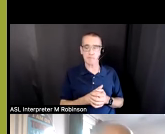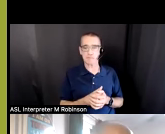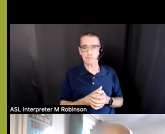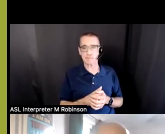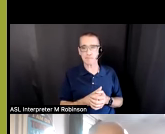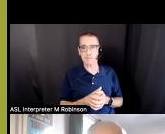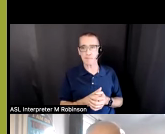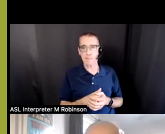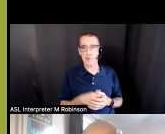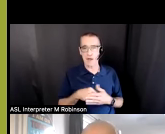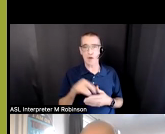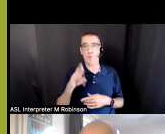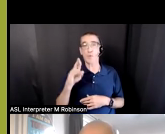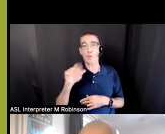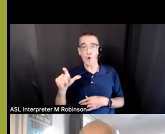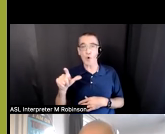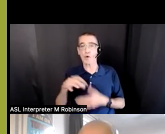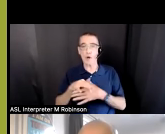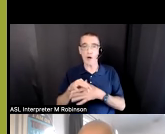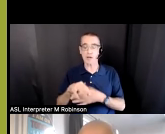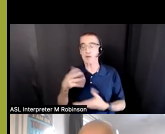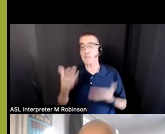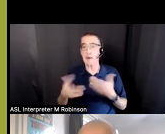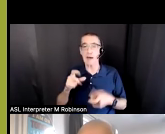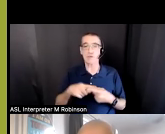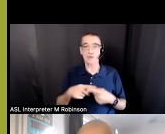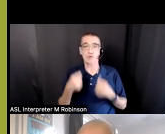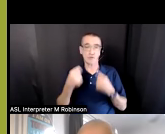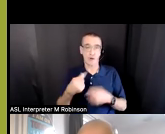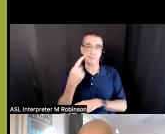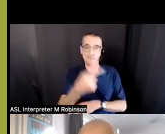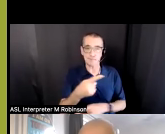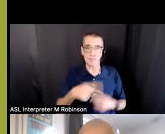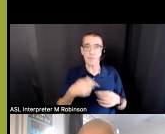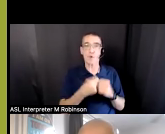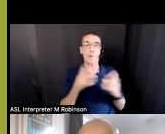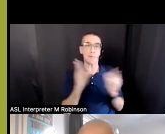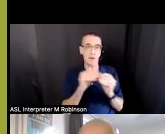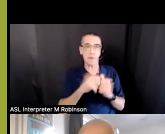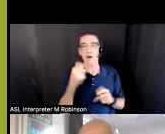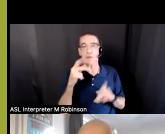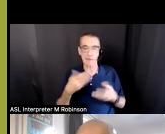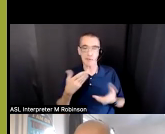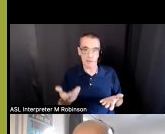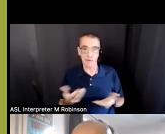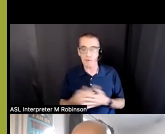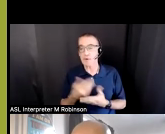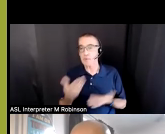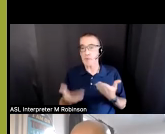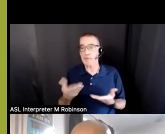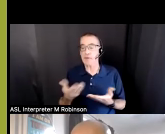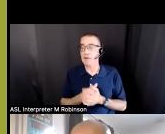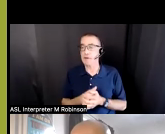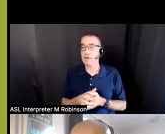in a rural context, you might have to drive a bit of ways to go meet with other people, right? You might be